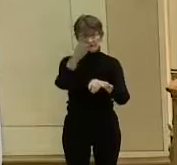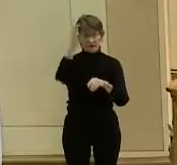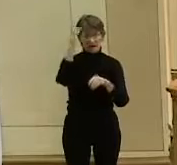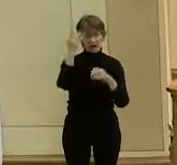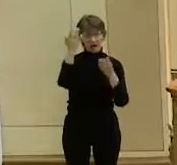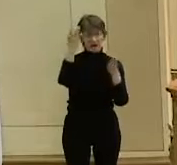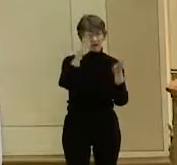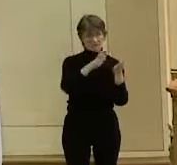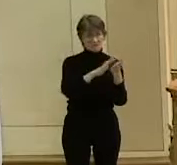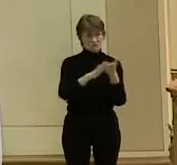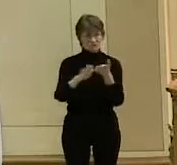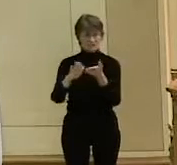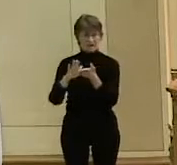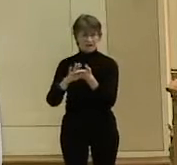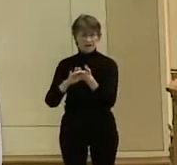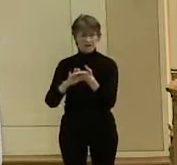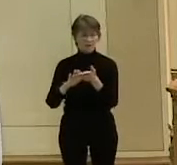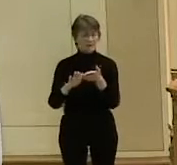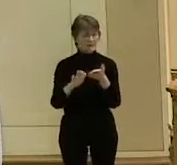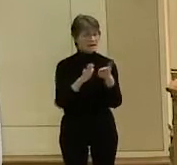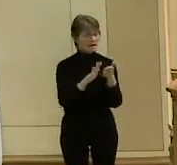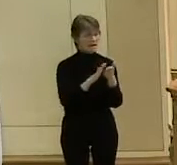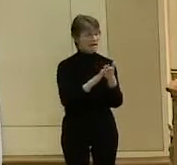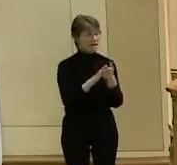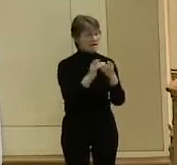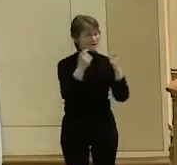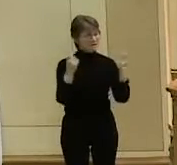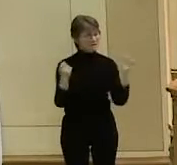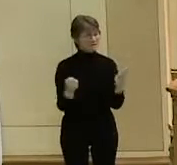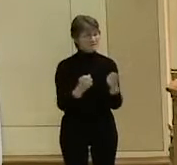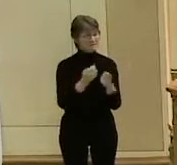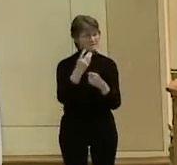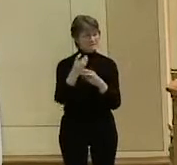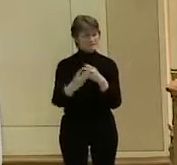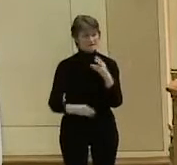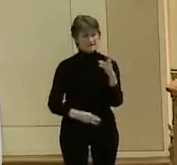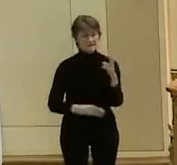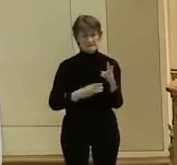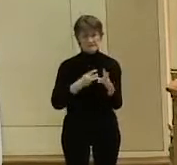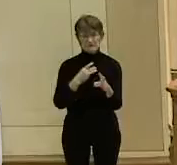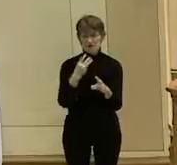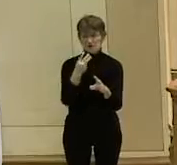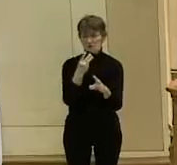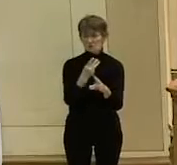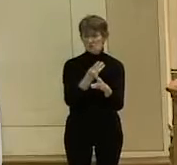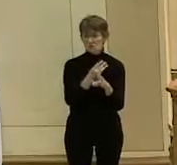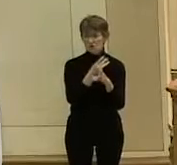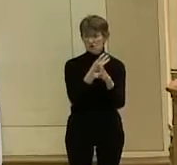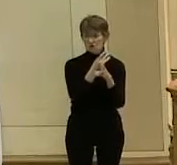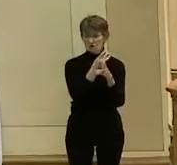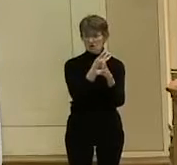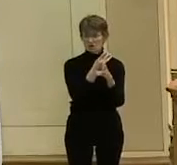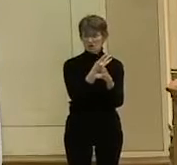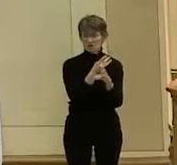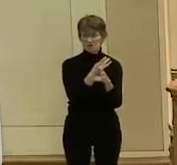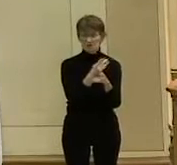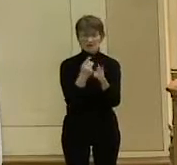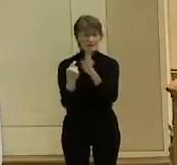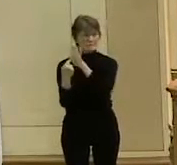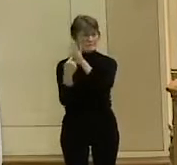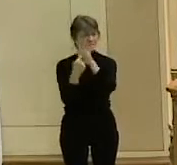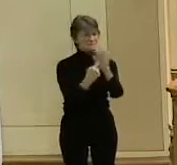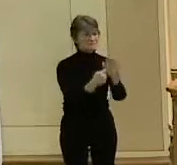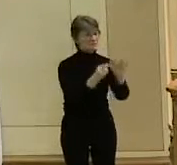Lamb of God, you take away the sins of the